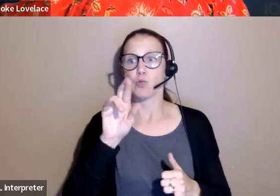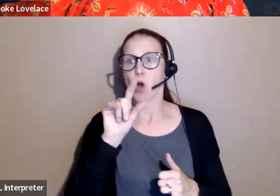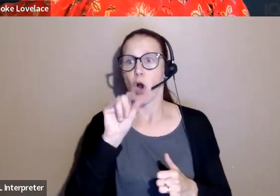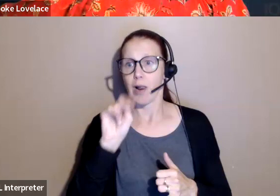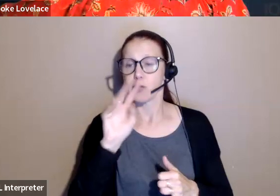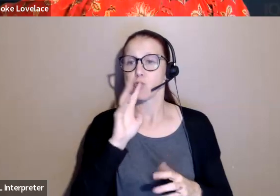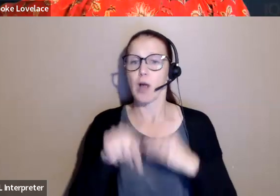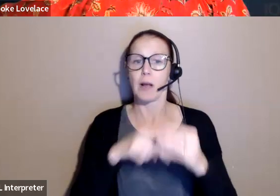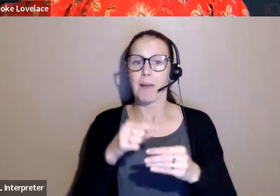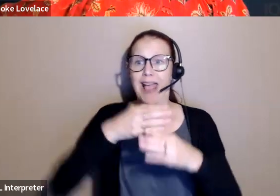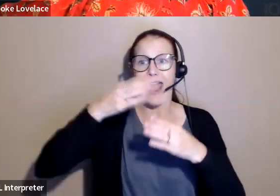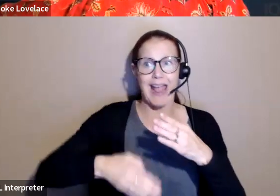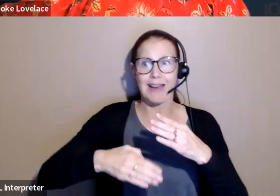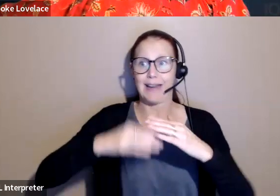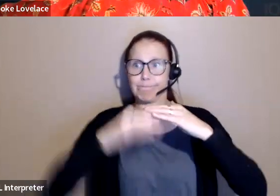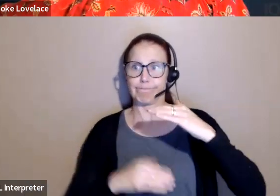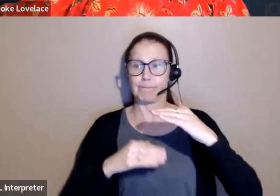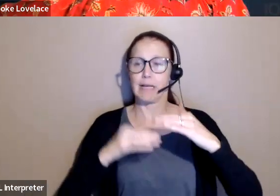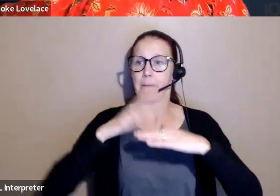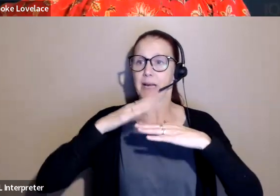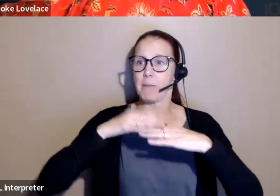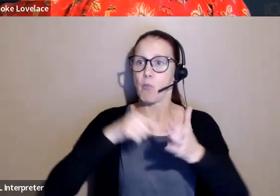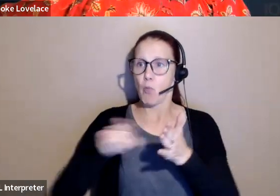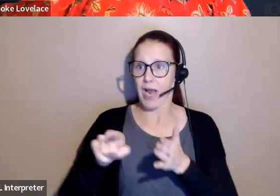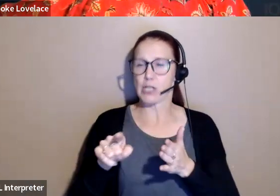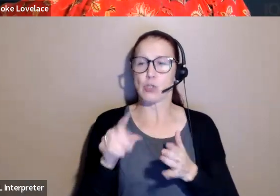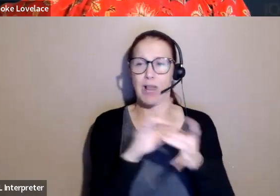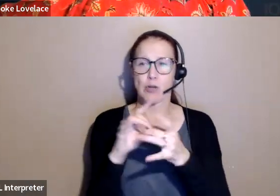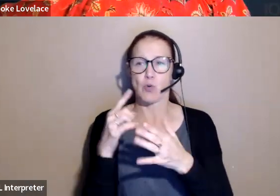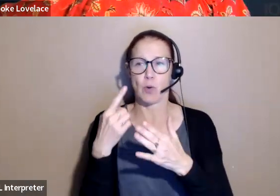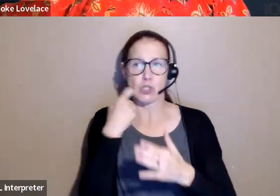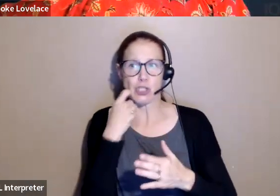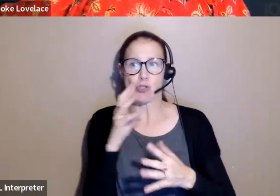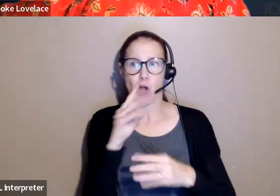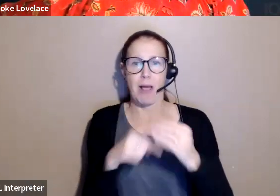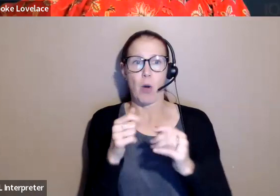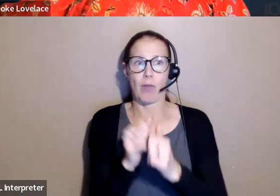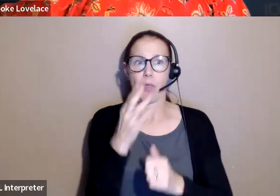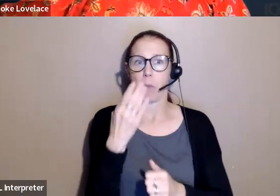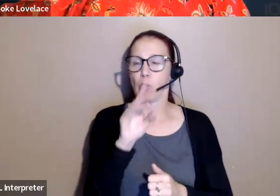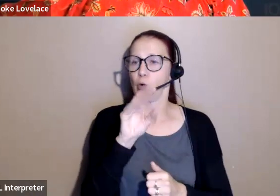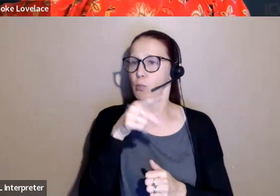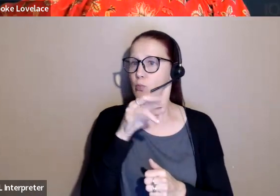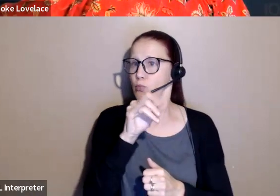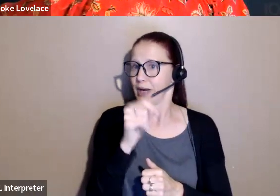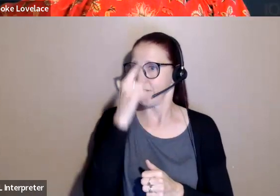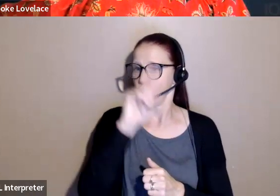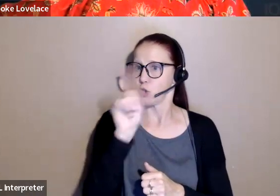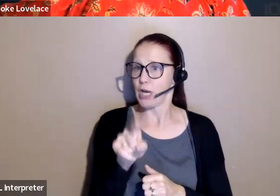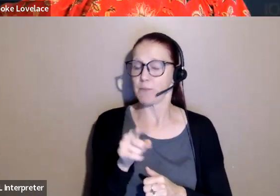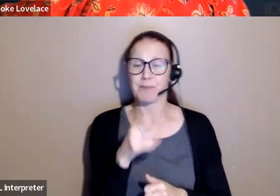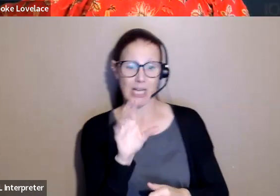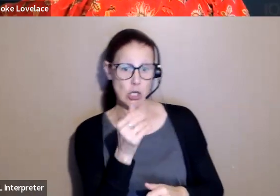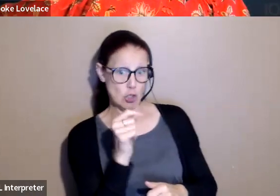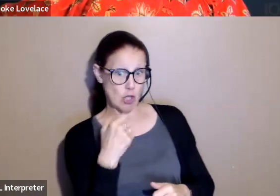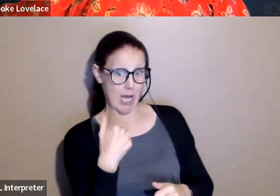ending subminimum wage, which is also related to what we just were talking about with the blueprint for change. Brooke, there is a question in the